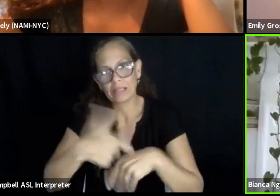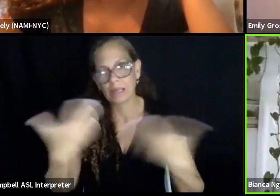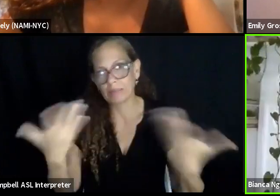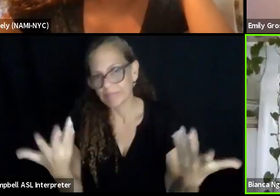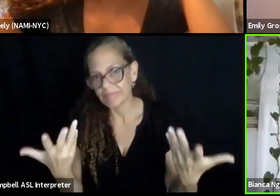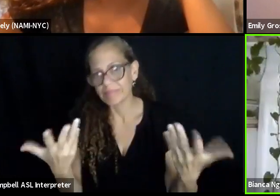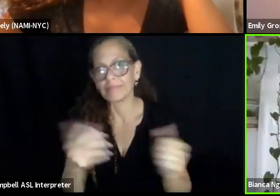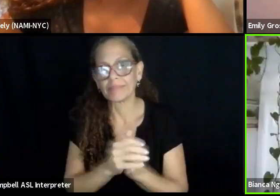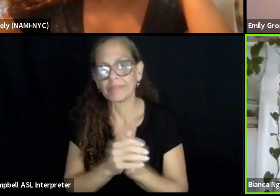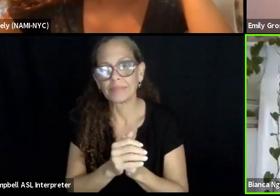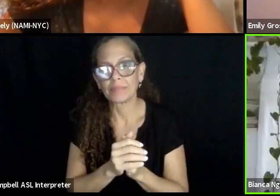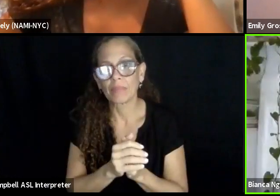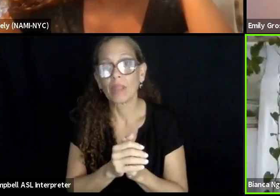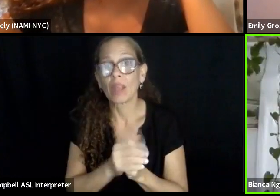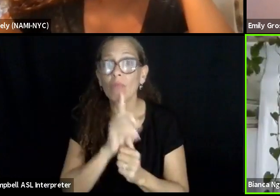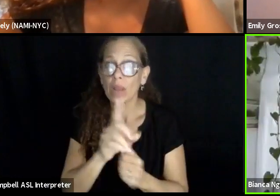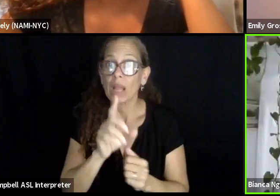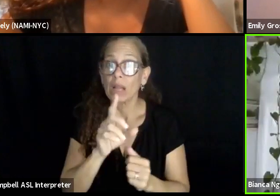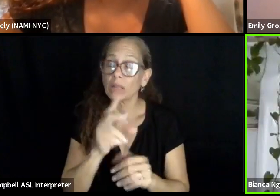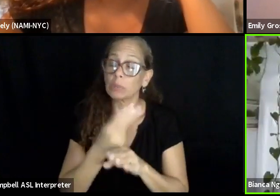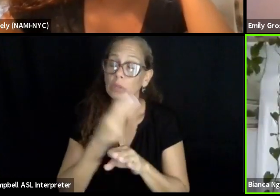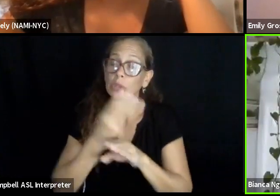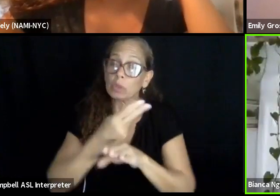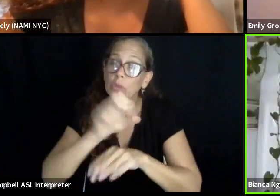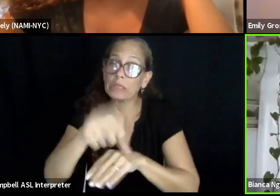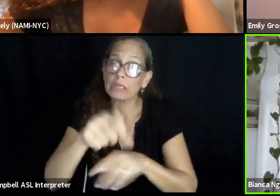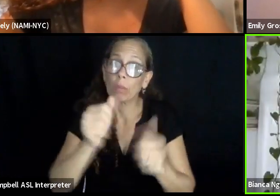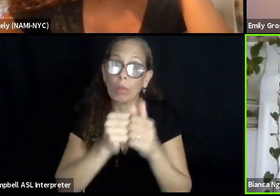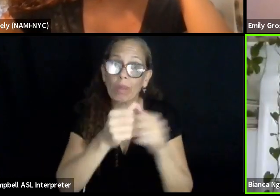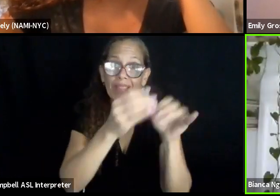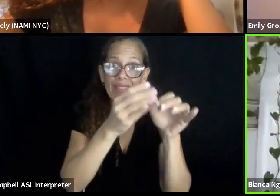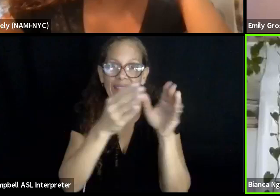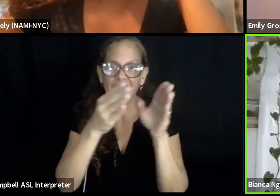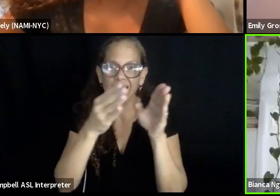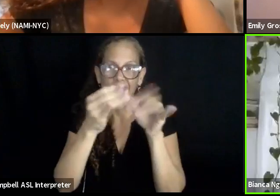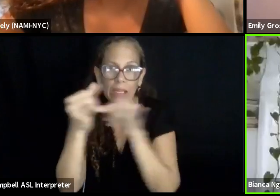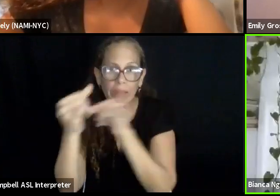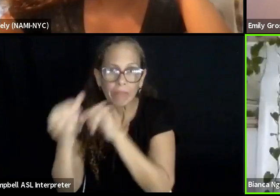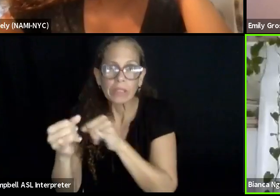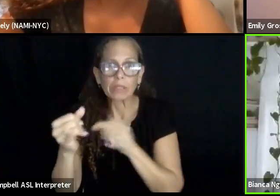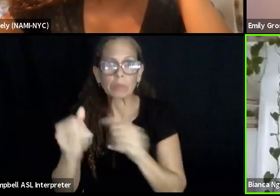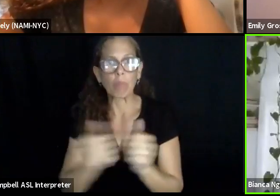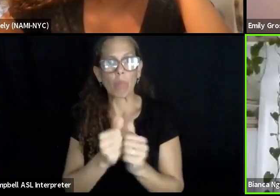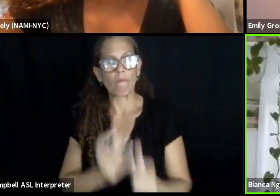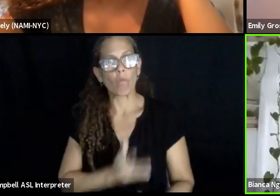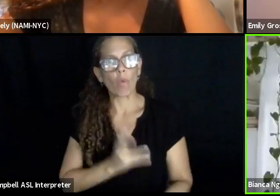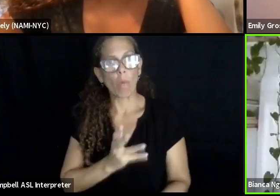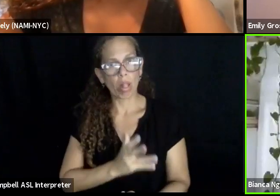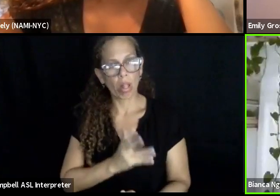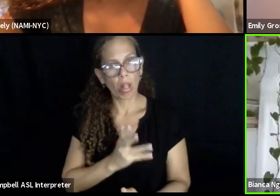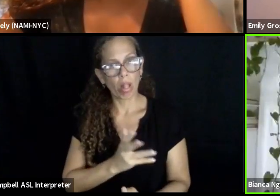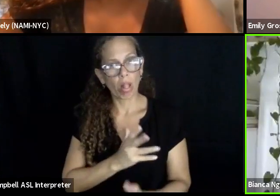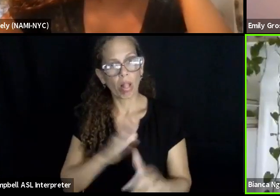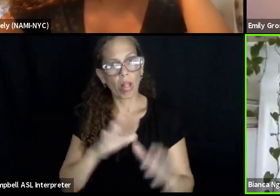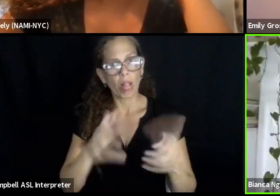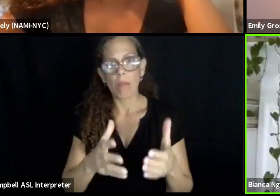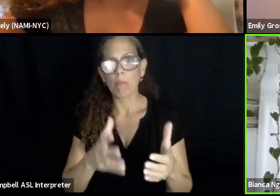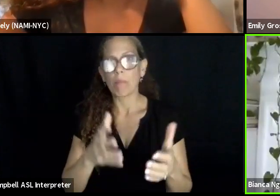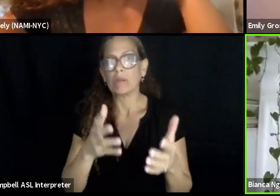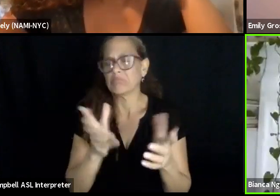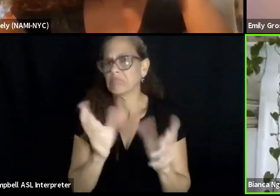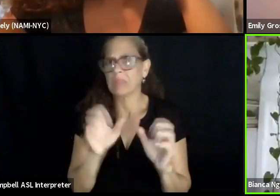think it certainly has been used with individuals in a more formal setting, with kids in a more formal setting, but I think it can be applied at any